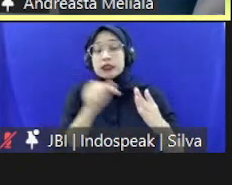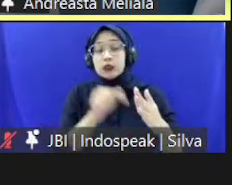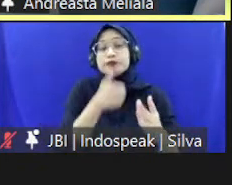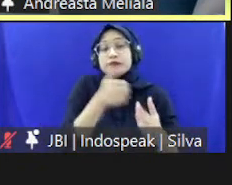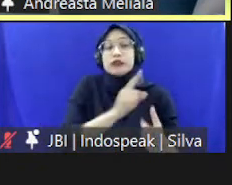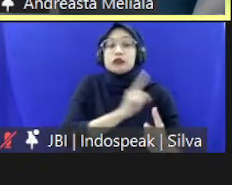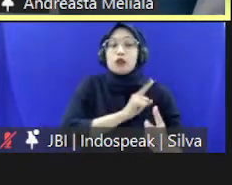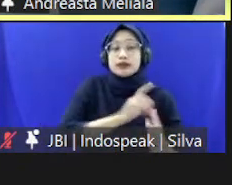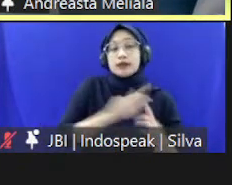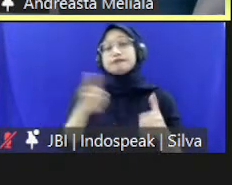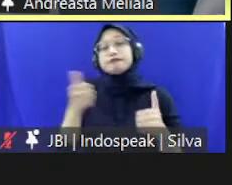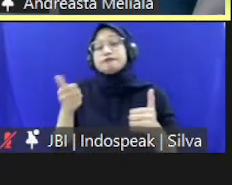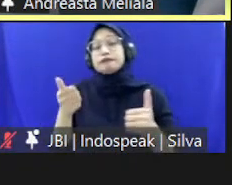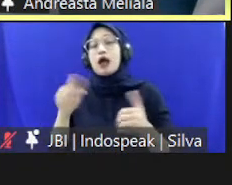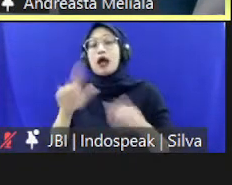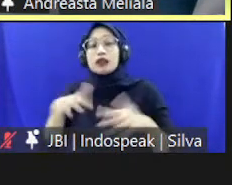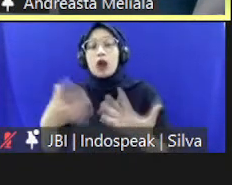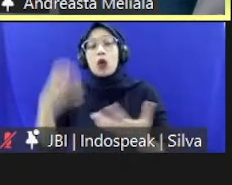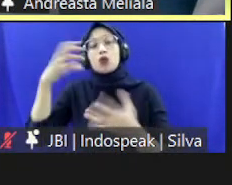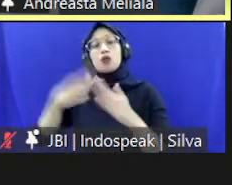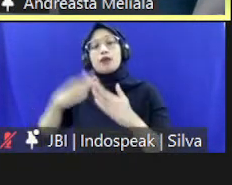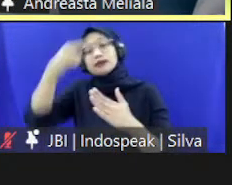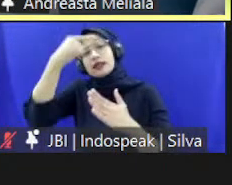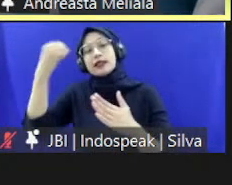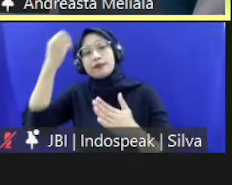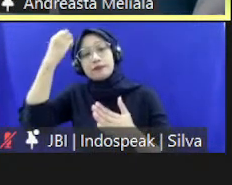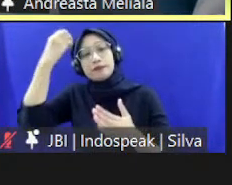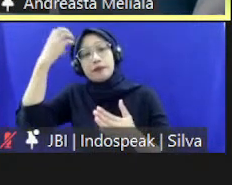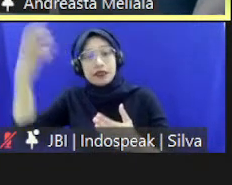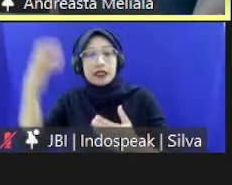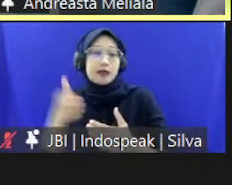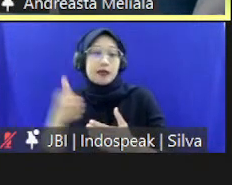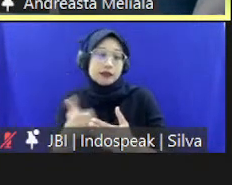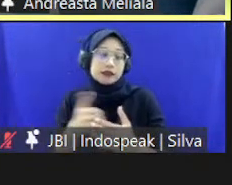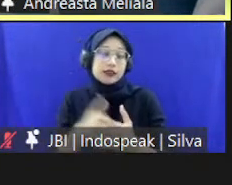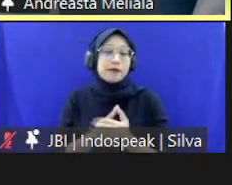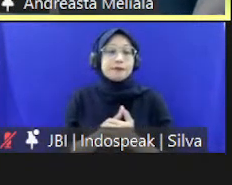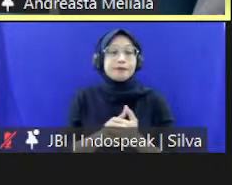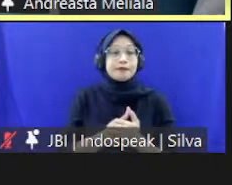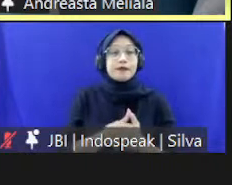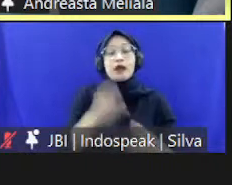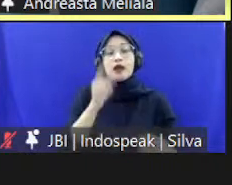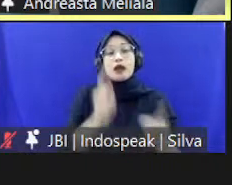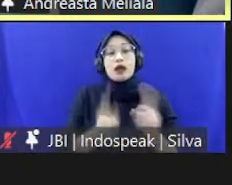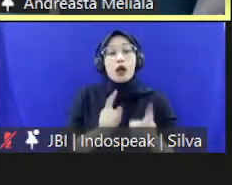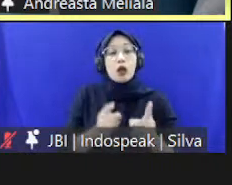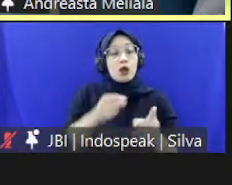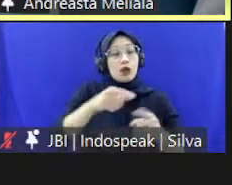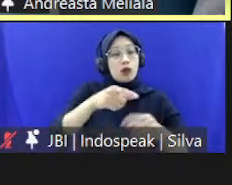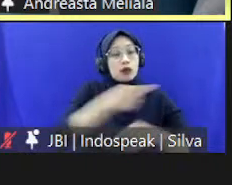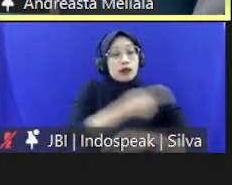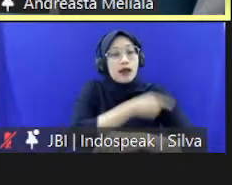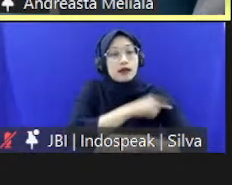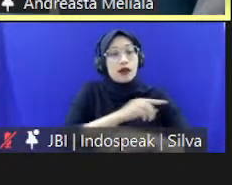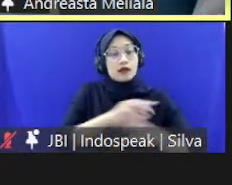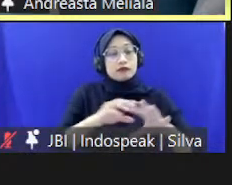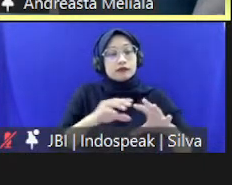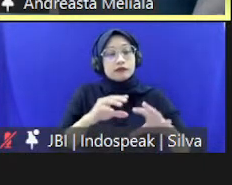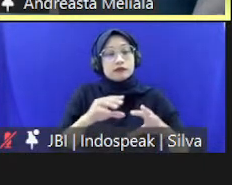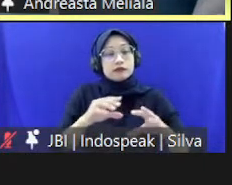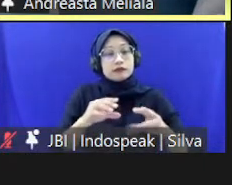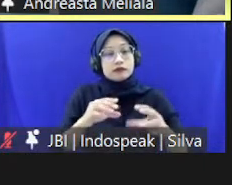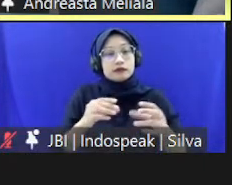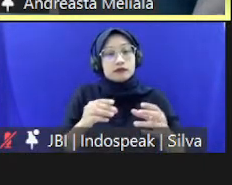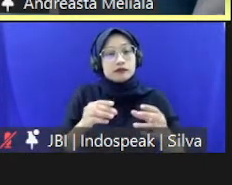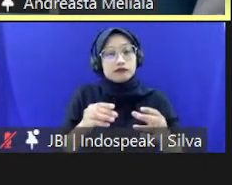places. But if the regulators, the district or provincial health office, give them special